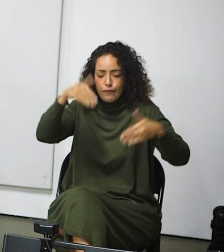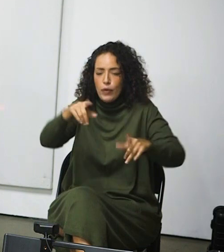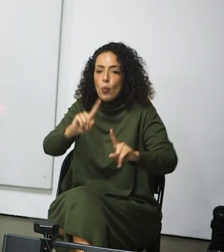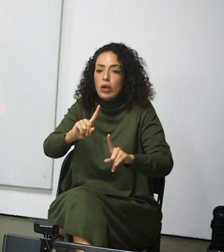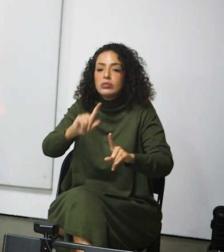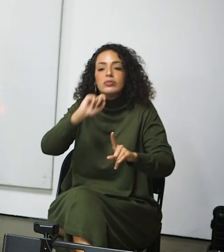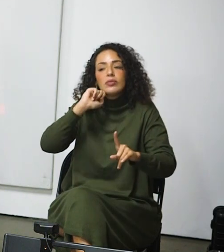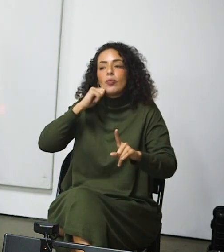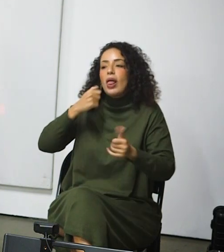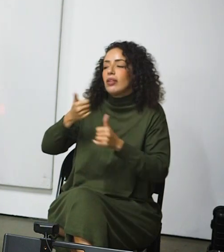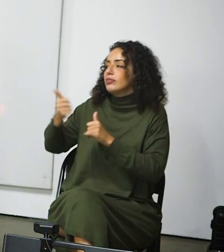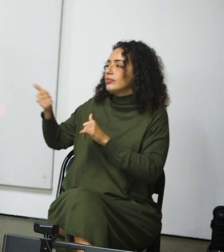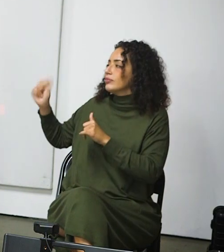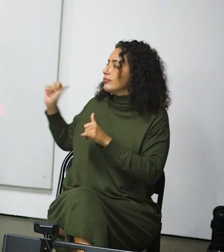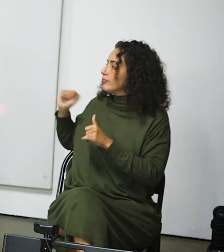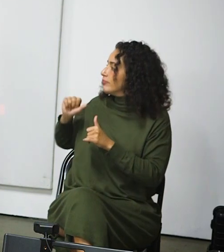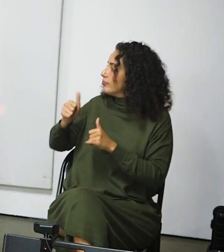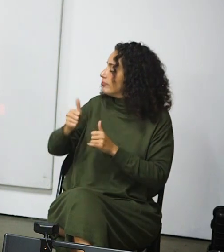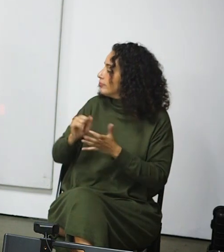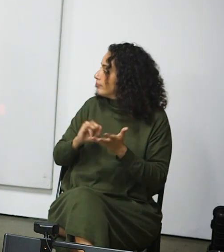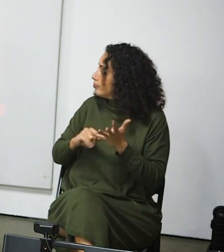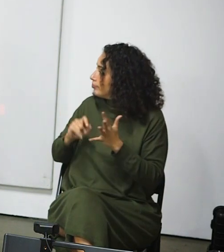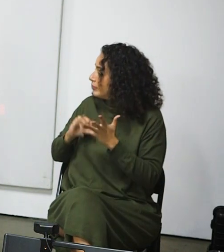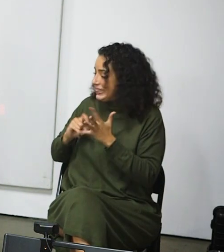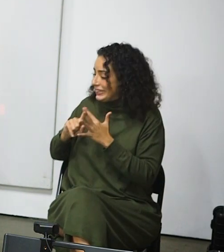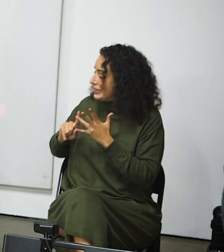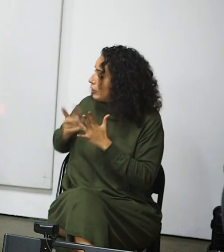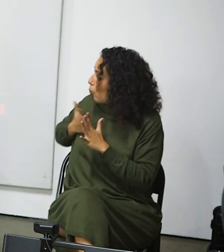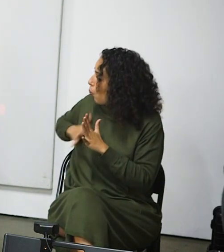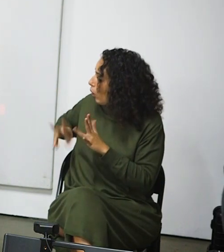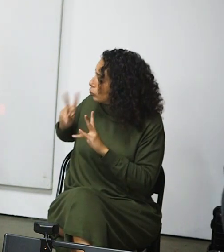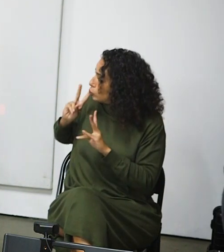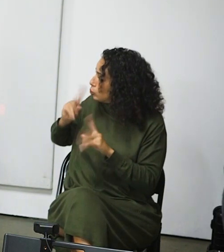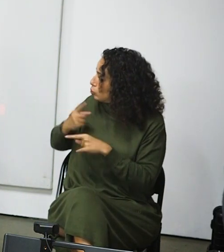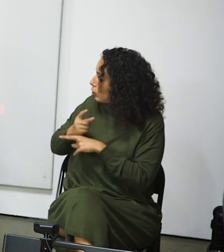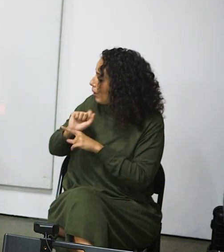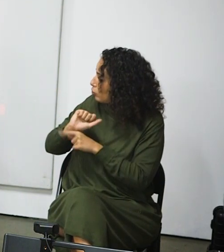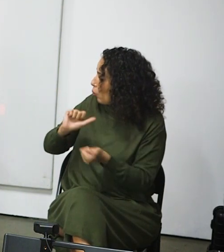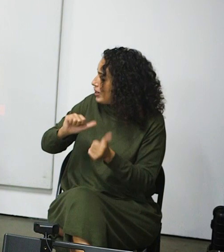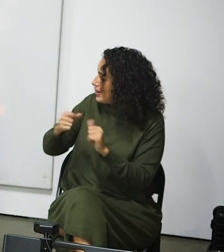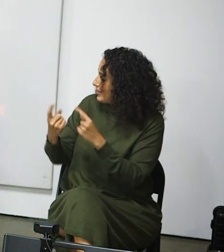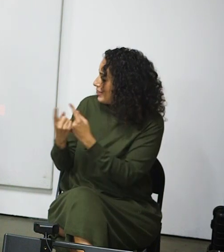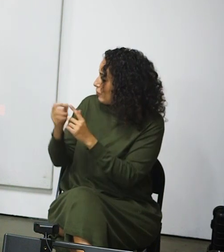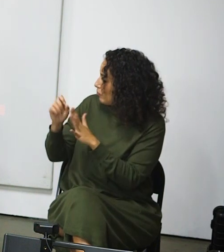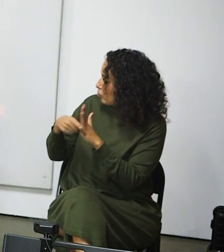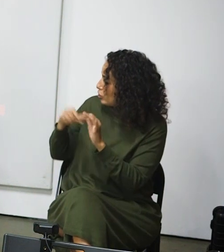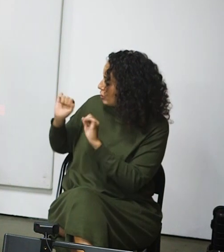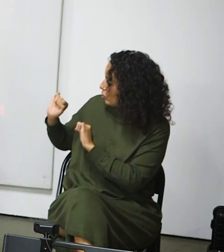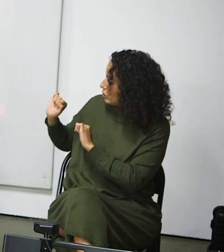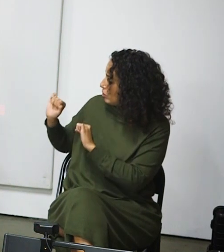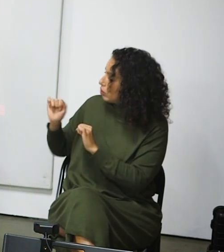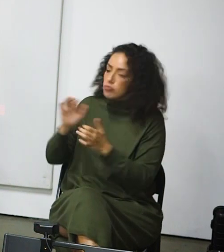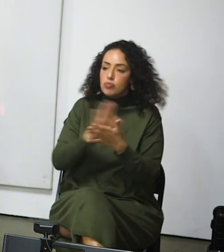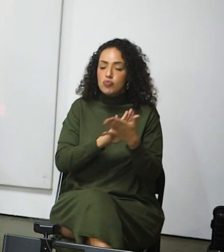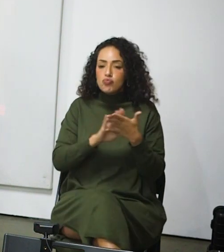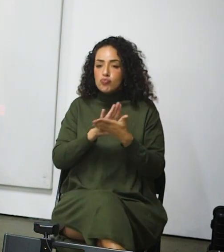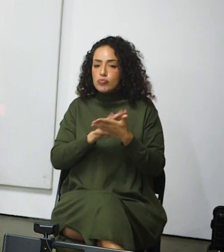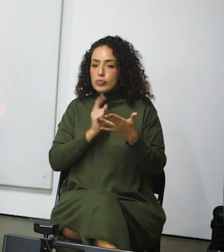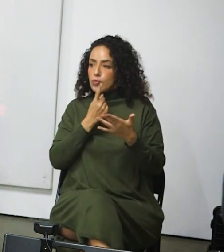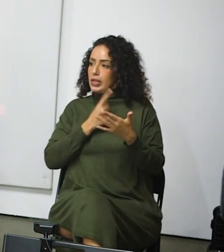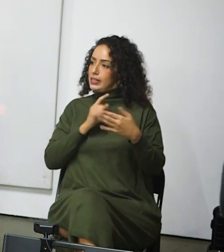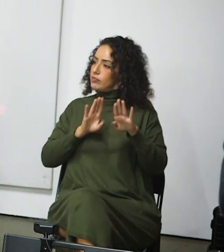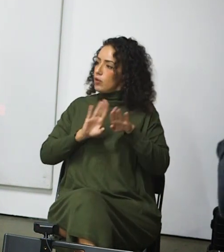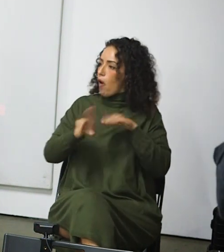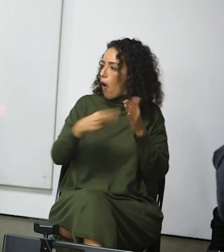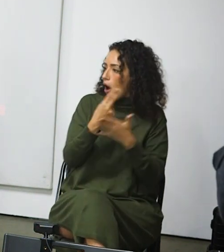Go around. Like, I don't know if each of you want to say a bit about where you see your projects going next. What's the next thing that you're looking to explore? As a practice, as artist. Is your